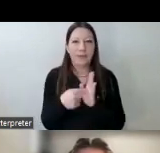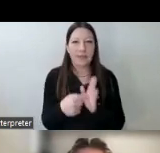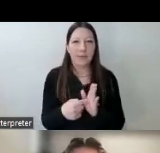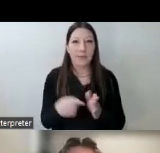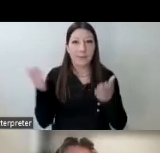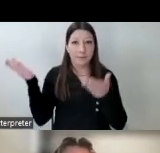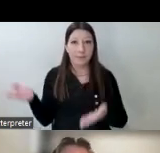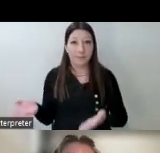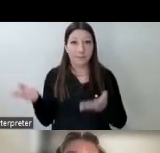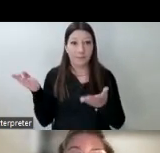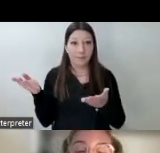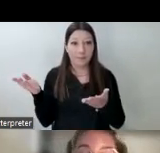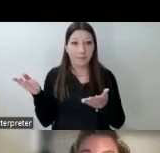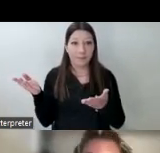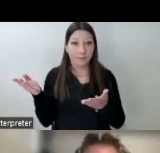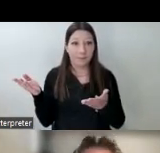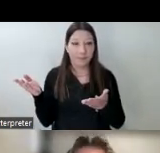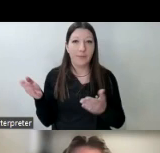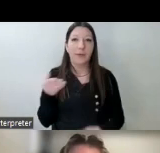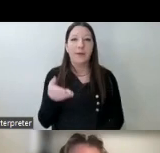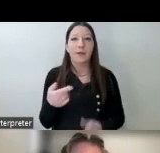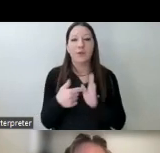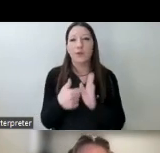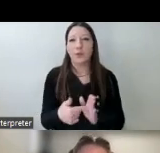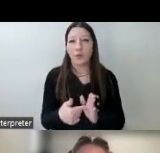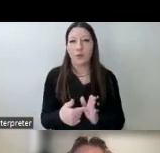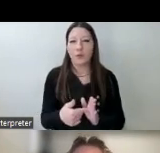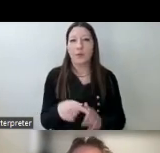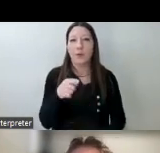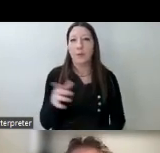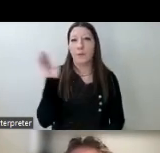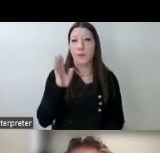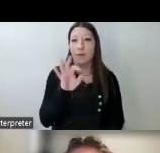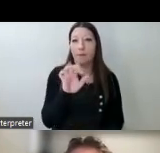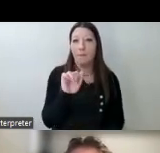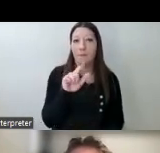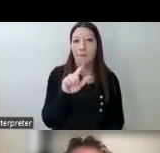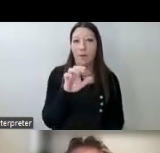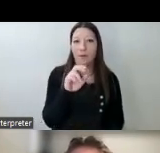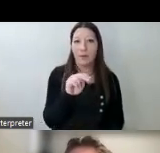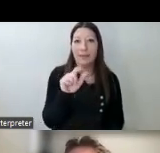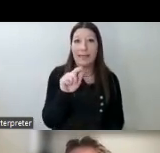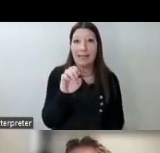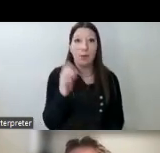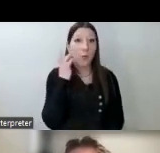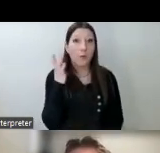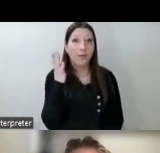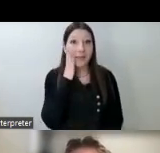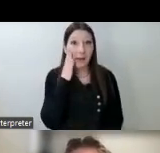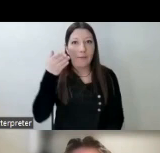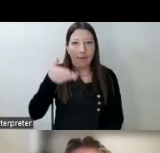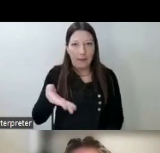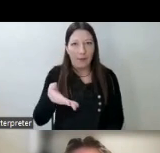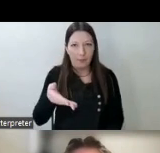of the site where the Falcon Lake Motel used to stand. The motel was parallel to Highway number 1 and located just